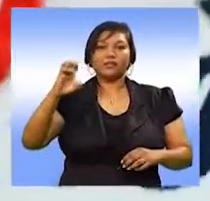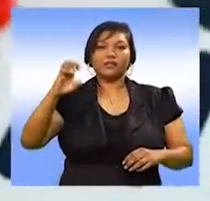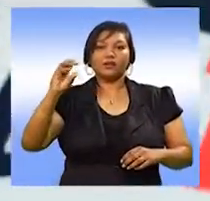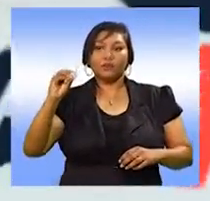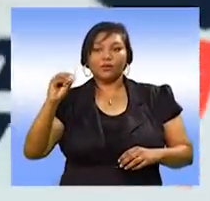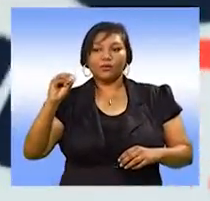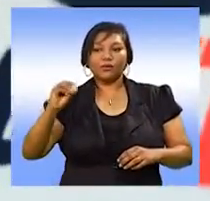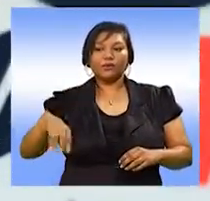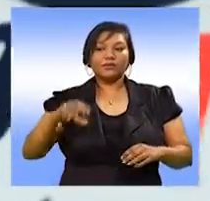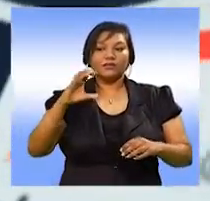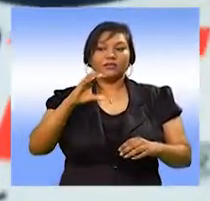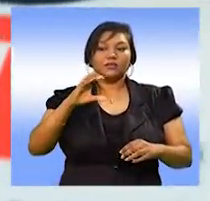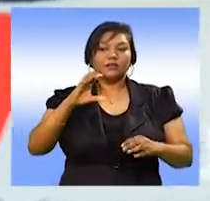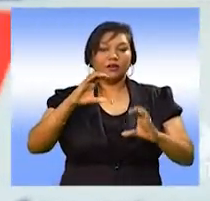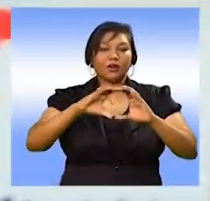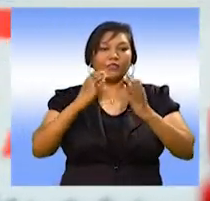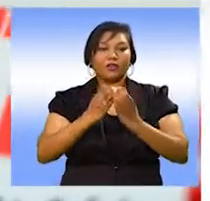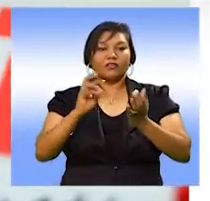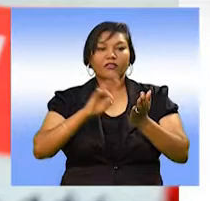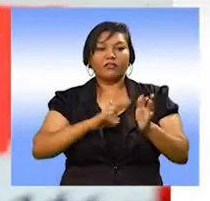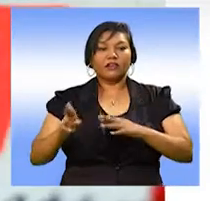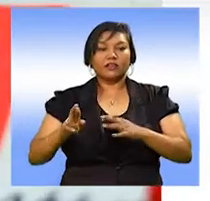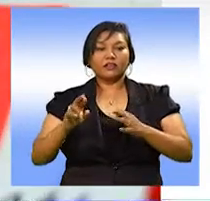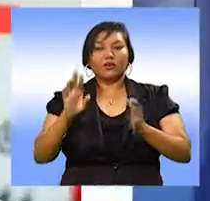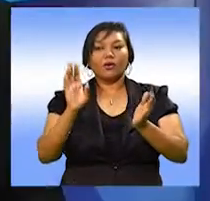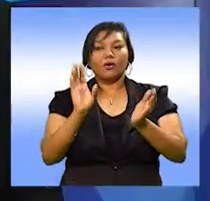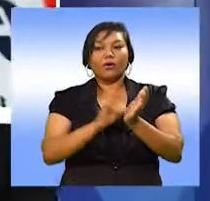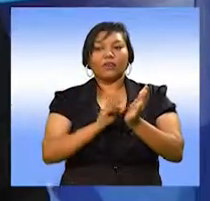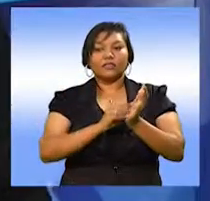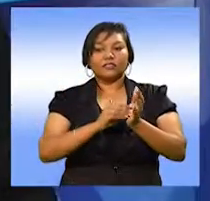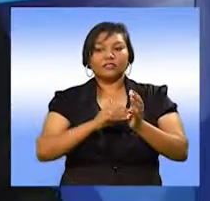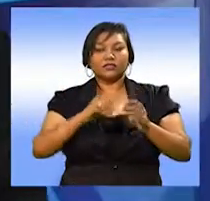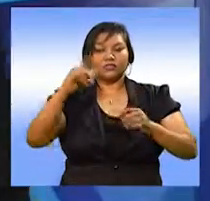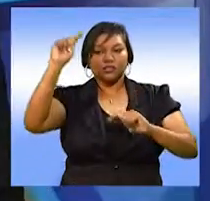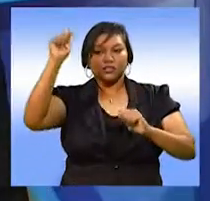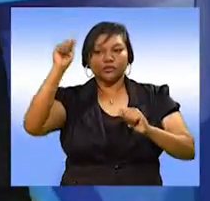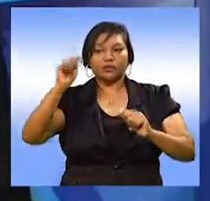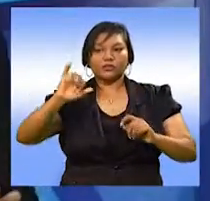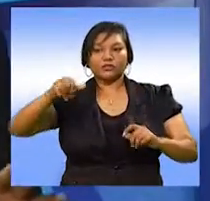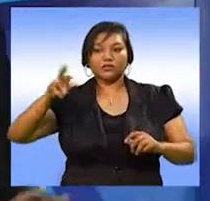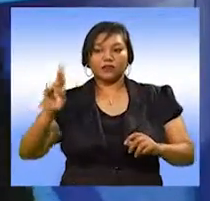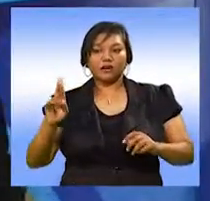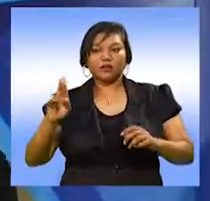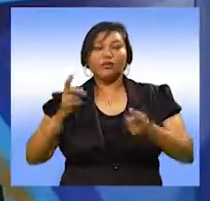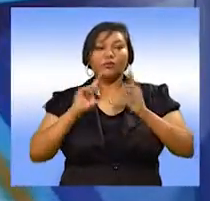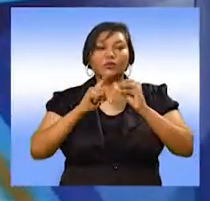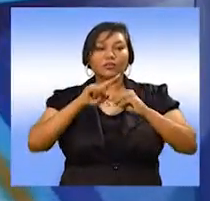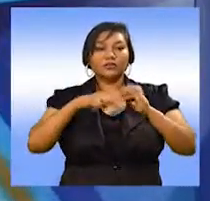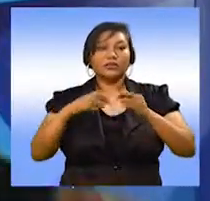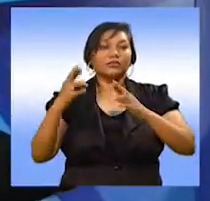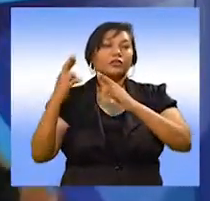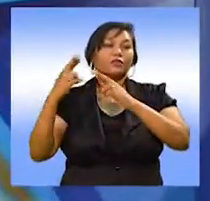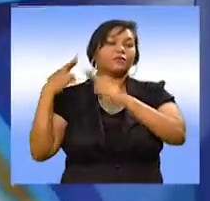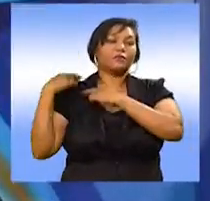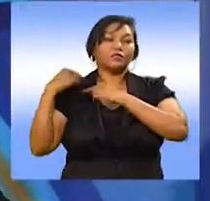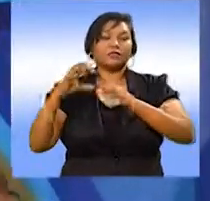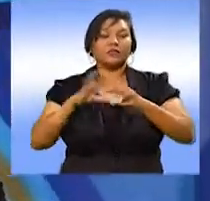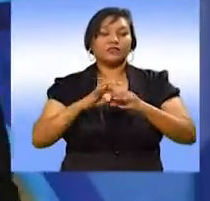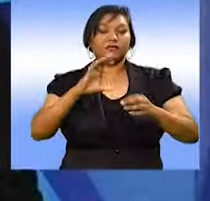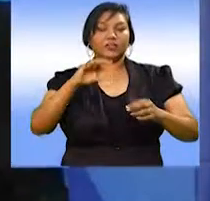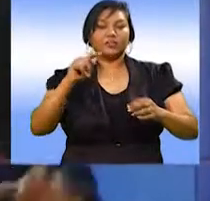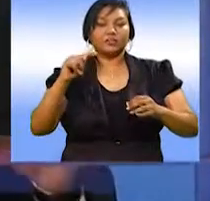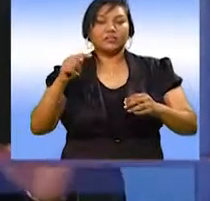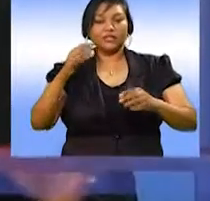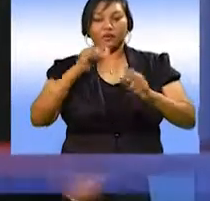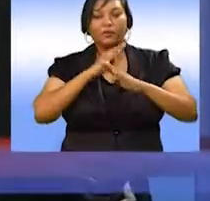Executive Officer of the Copyright Music Organization of Trinidad and Tobago, Mr. Josh Rudder, emphasized the role and responsibility of